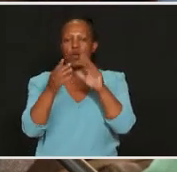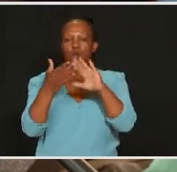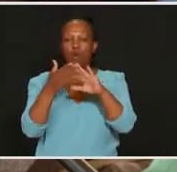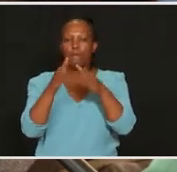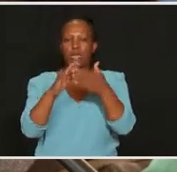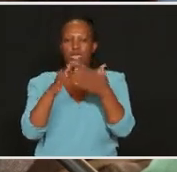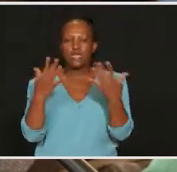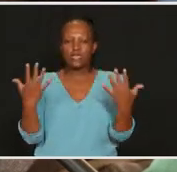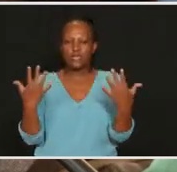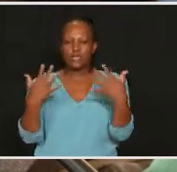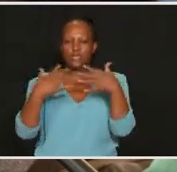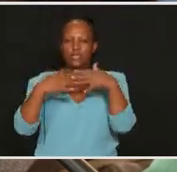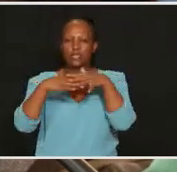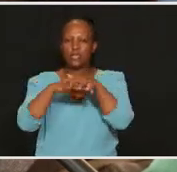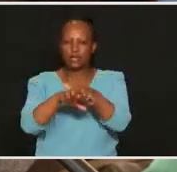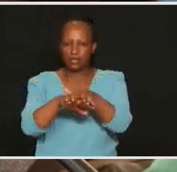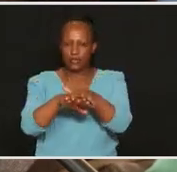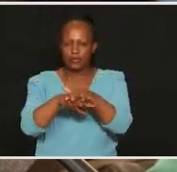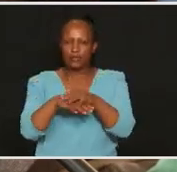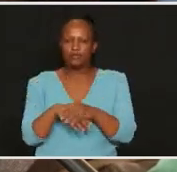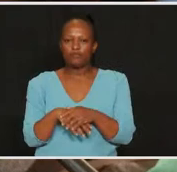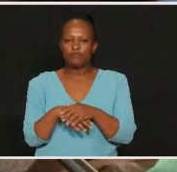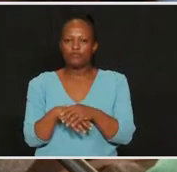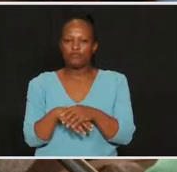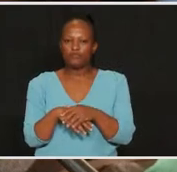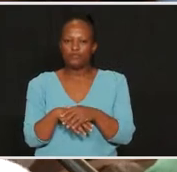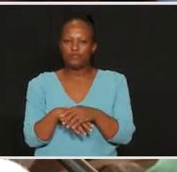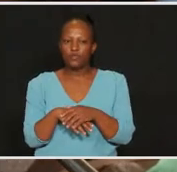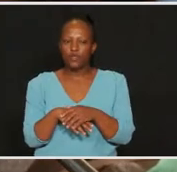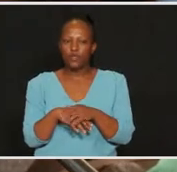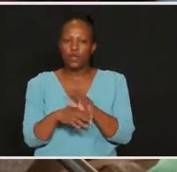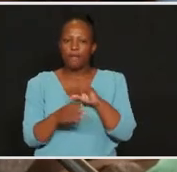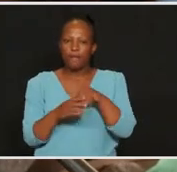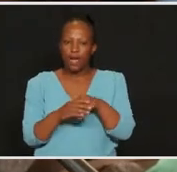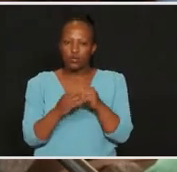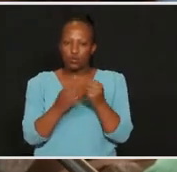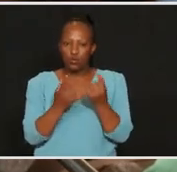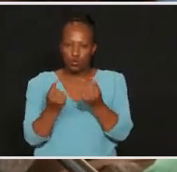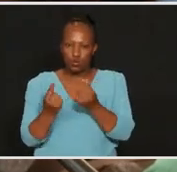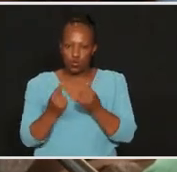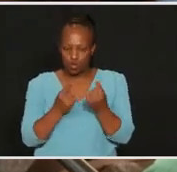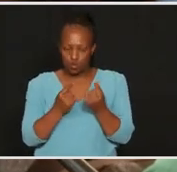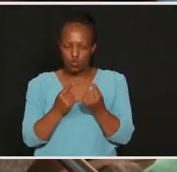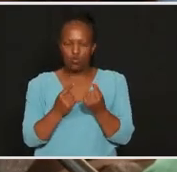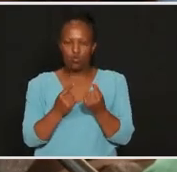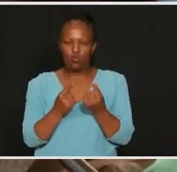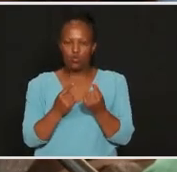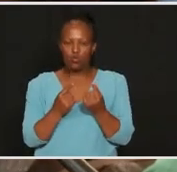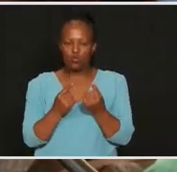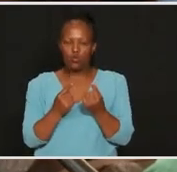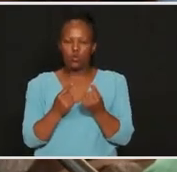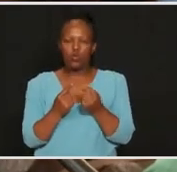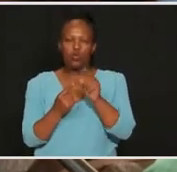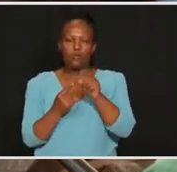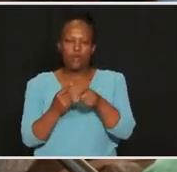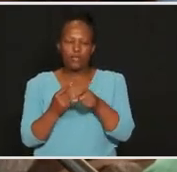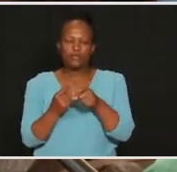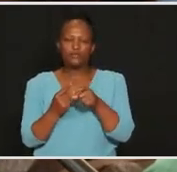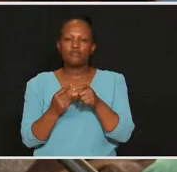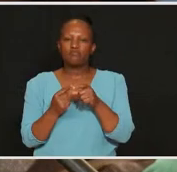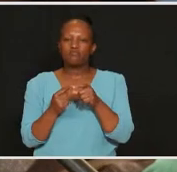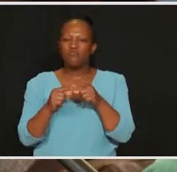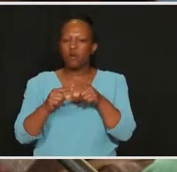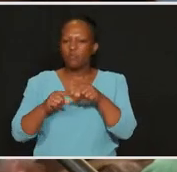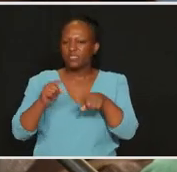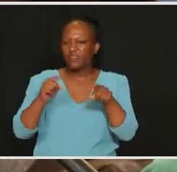and part of doing that chair is that we have to meet from different backgrounds